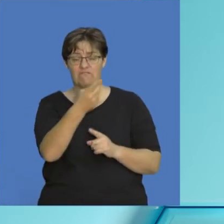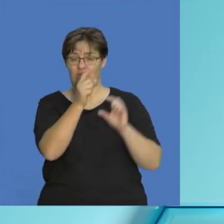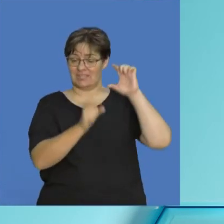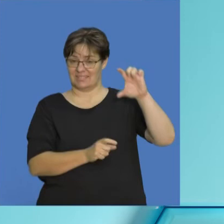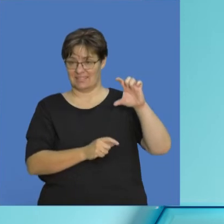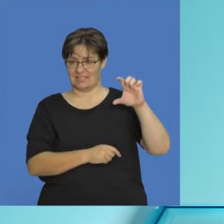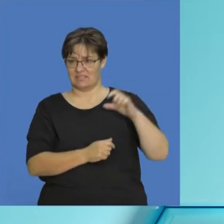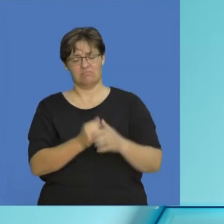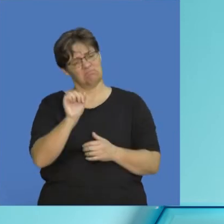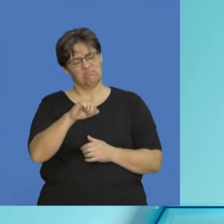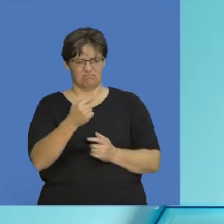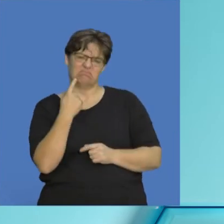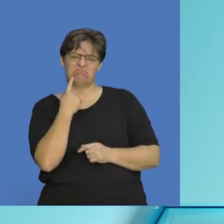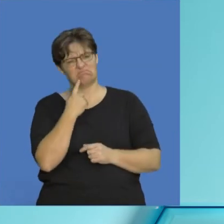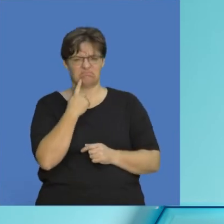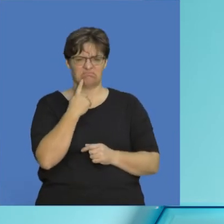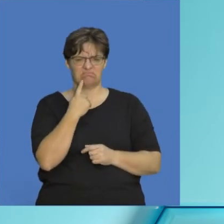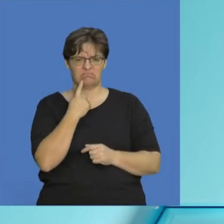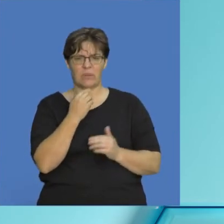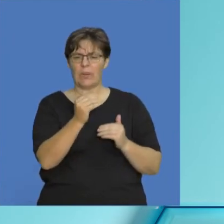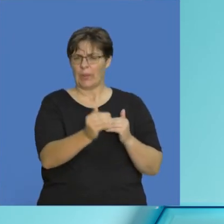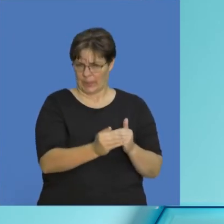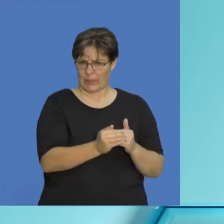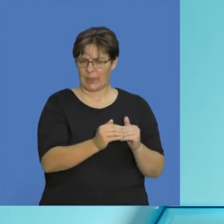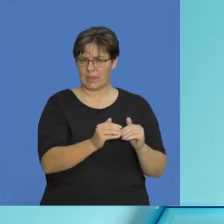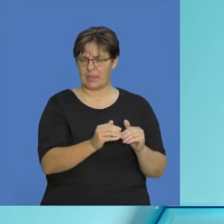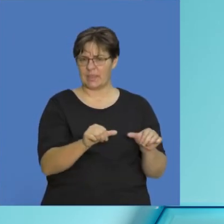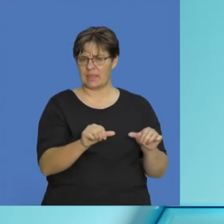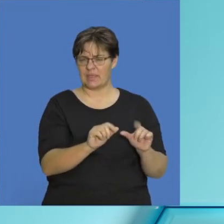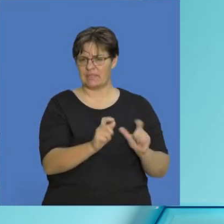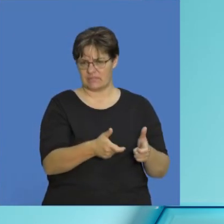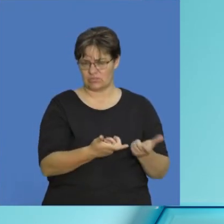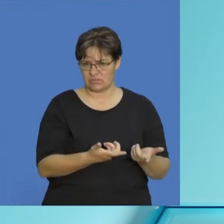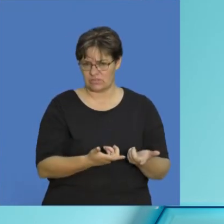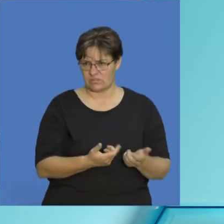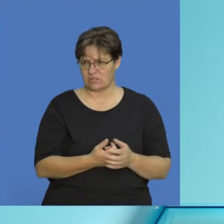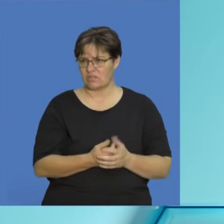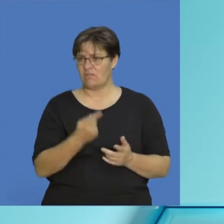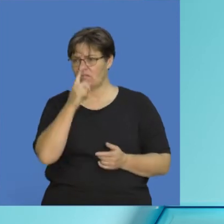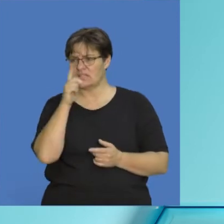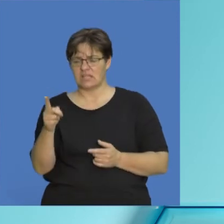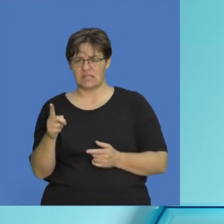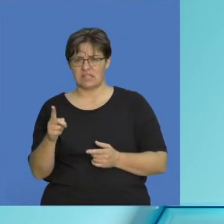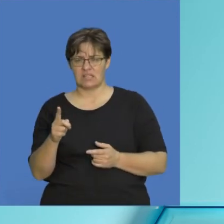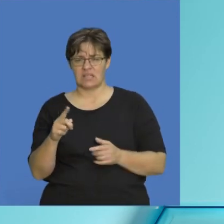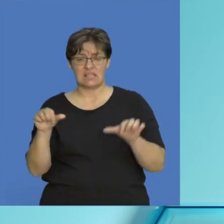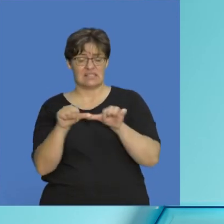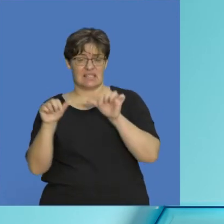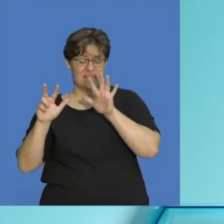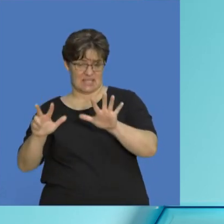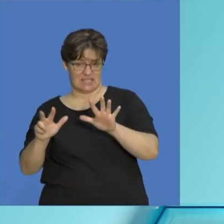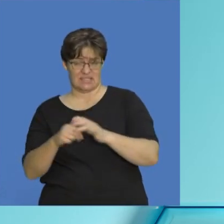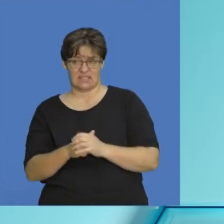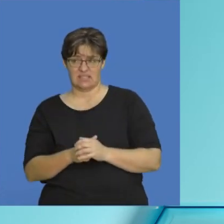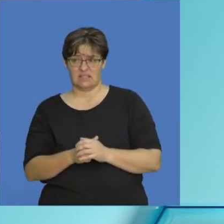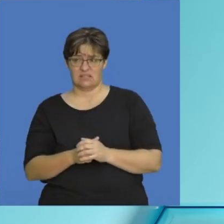look at the data set, even the first one, yes, I can have a small size. If you look at, actually here, if you look